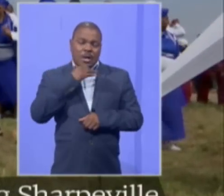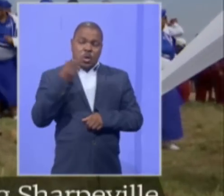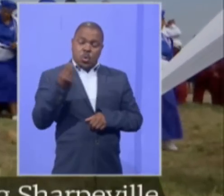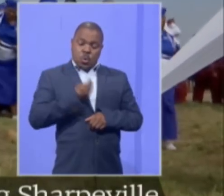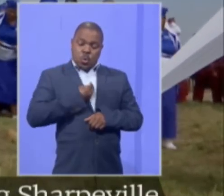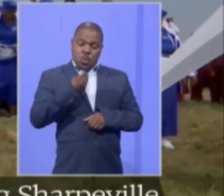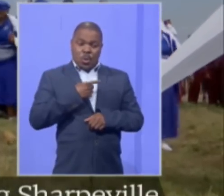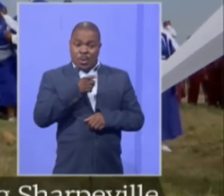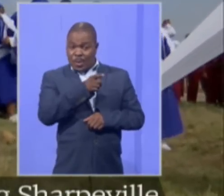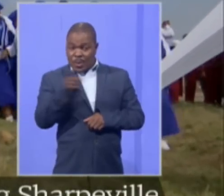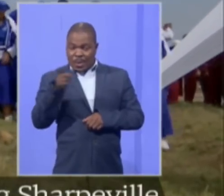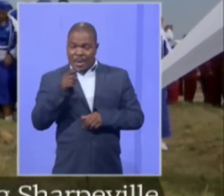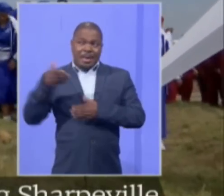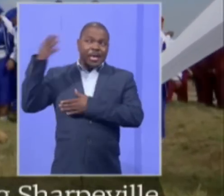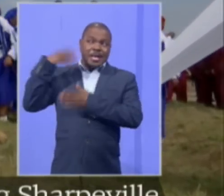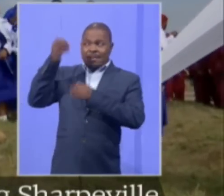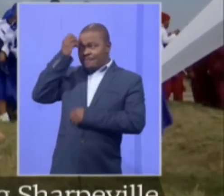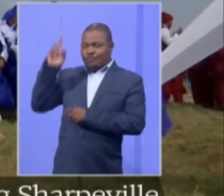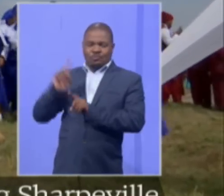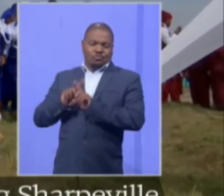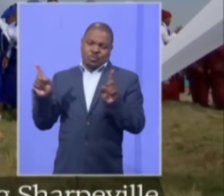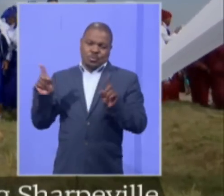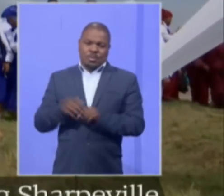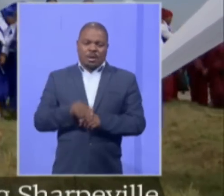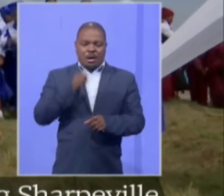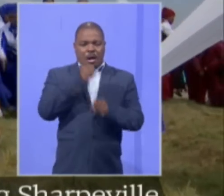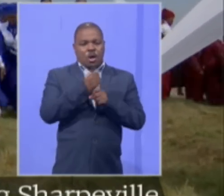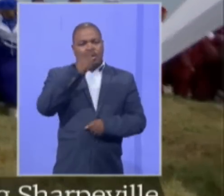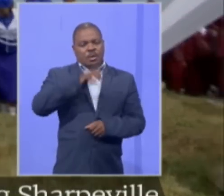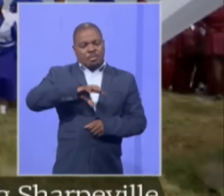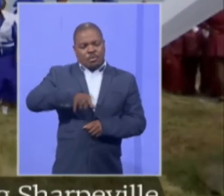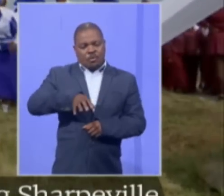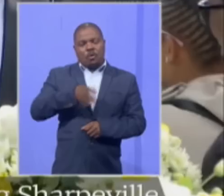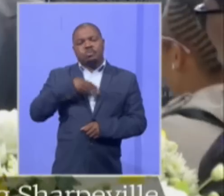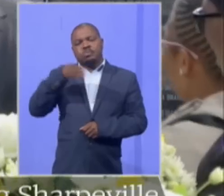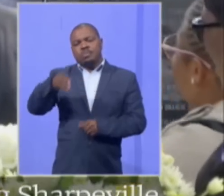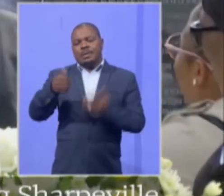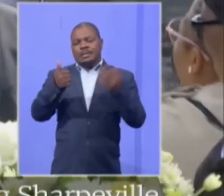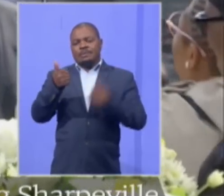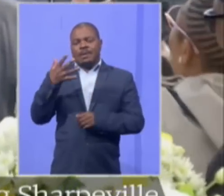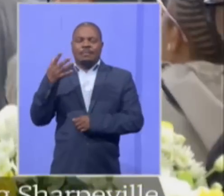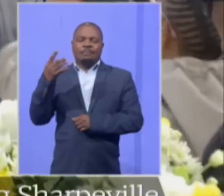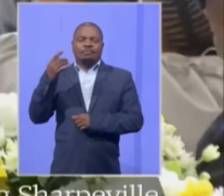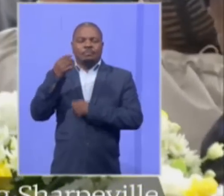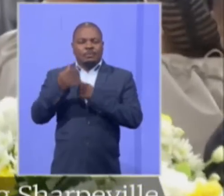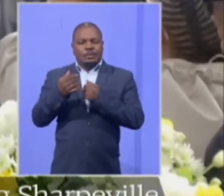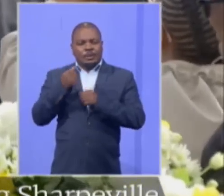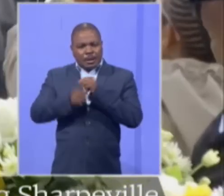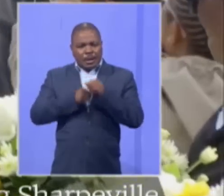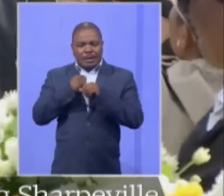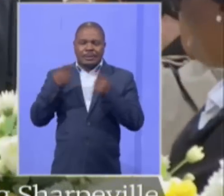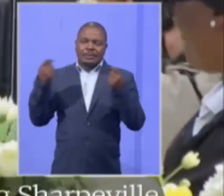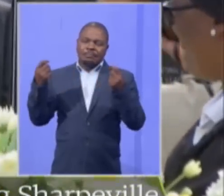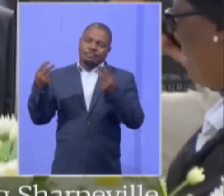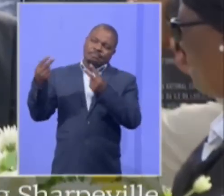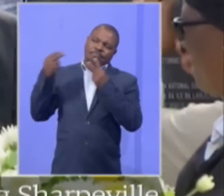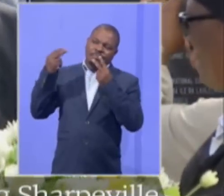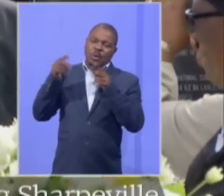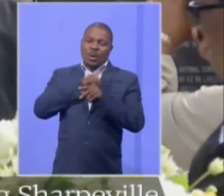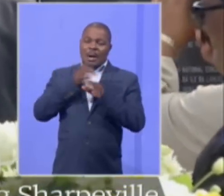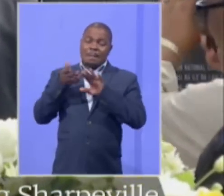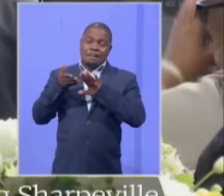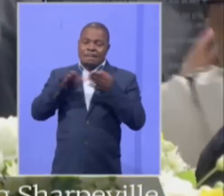history. Mmušo wa province ya Gauteng o bo o swere moletlo wa go keteka mengwaga ye 15 ya dipolao tša batho ka bontši ka Sharpeville.